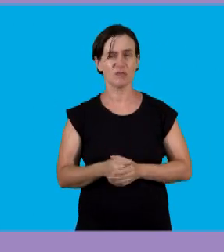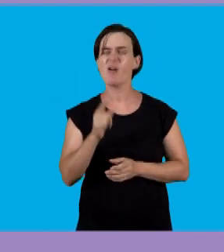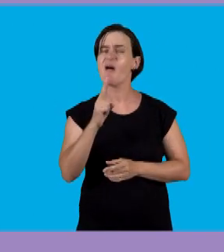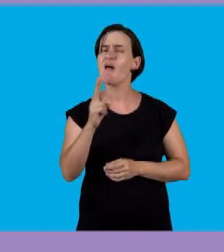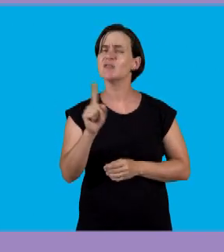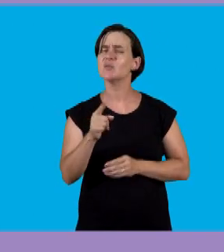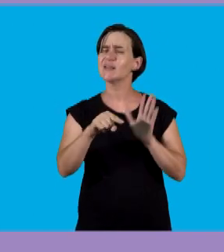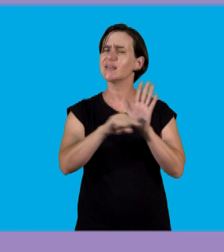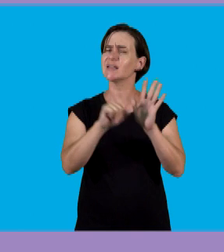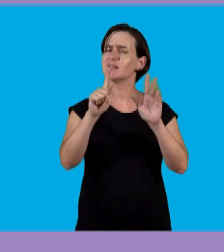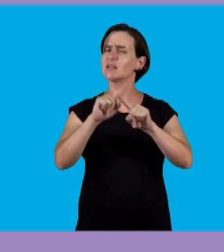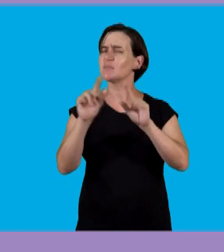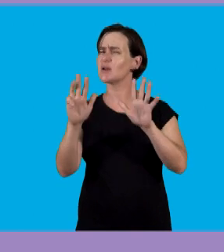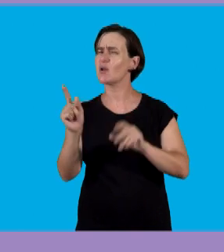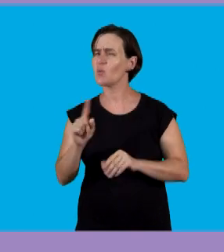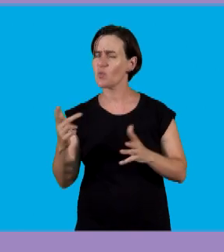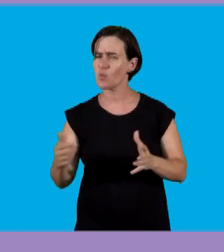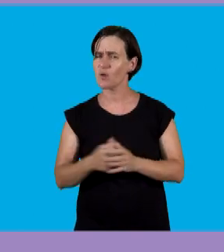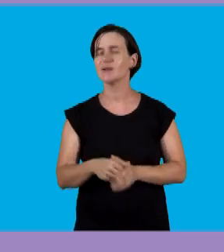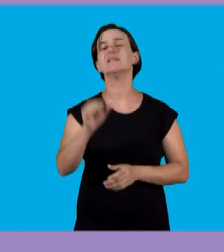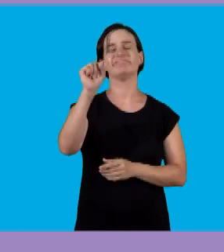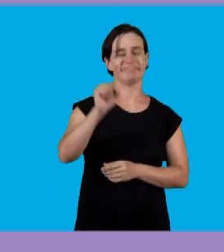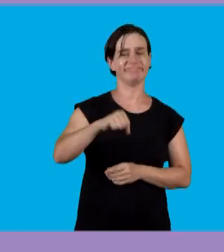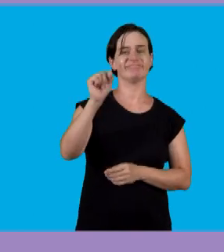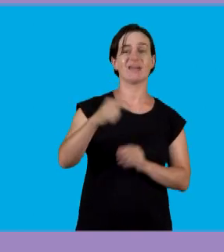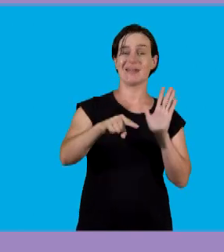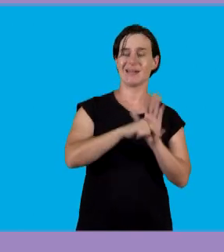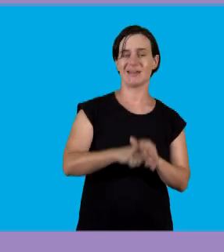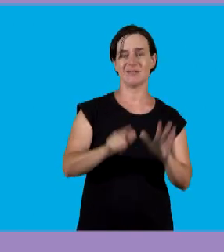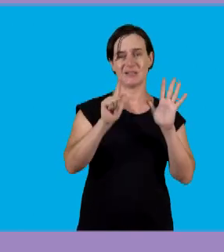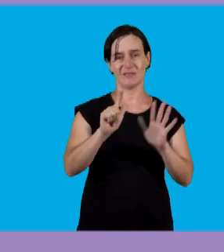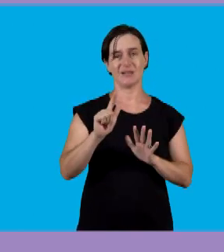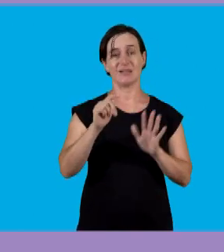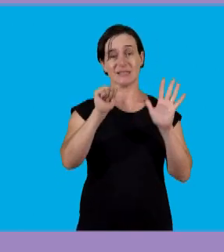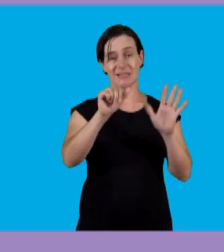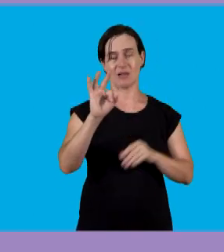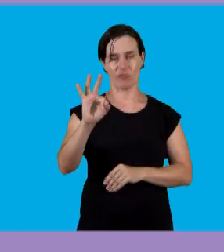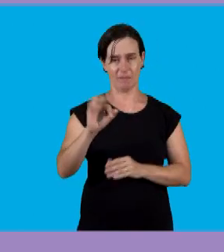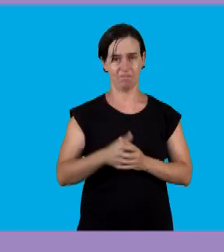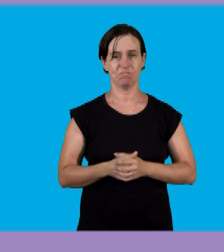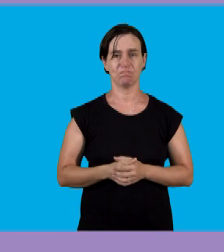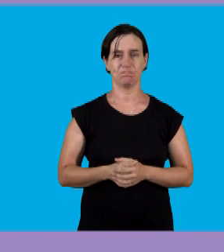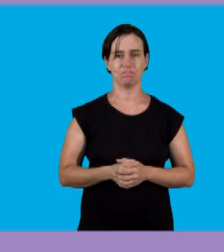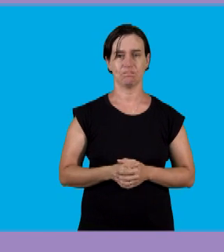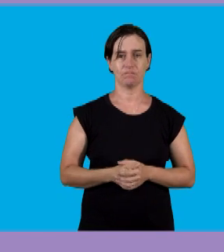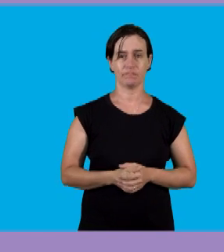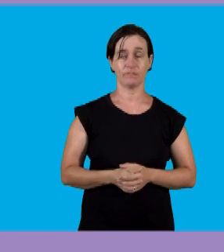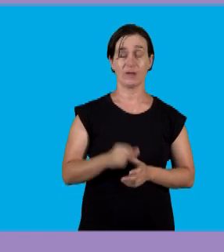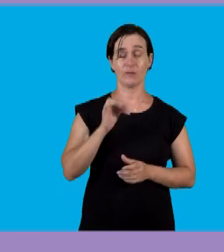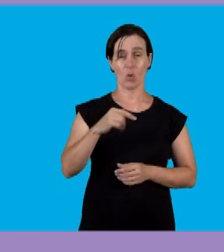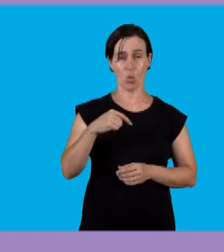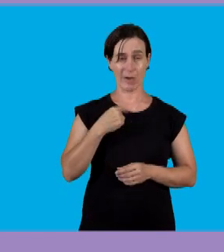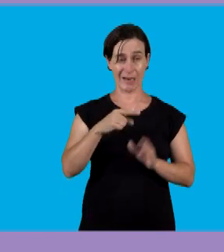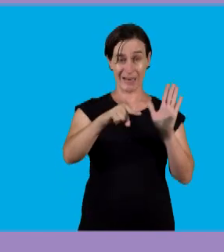Now, what is negative 7 multiplied by 9? Yes, it is negative 63. Remember, when we multiply